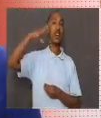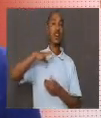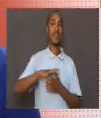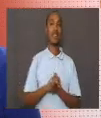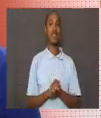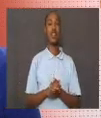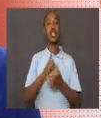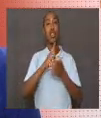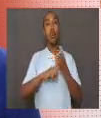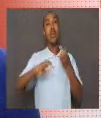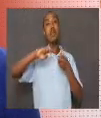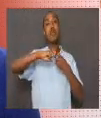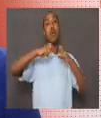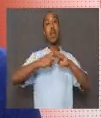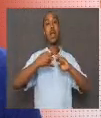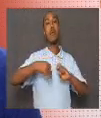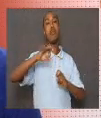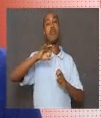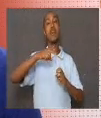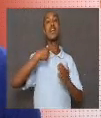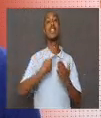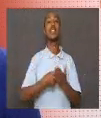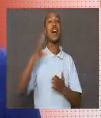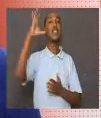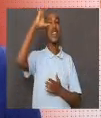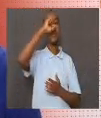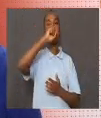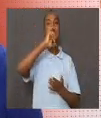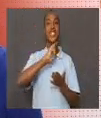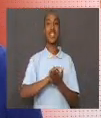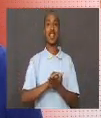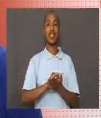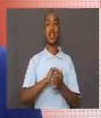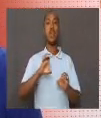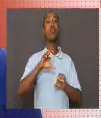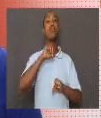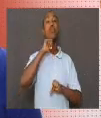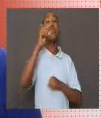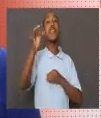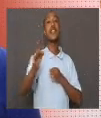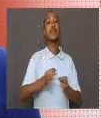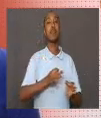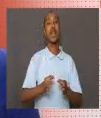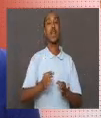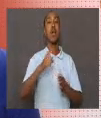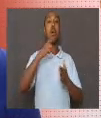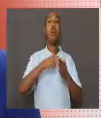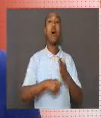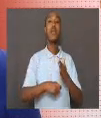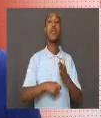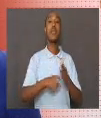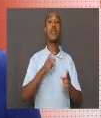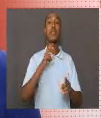The only problem with this assumption is that it could not explain what kept